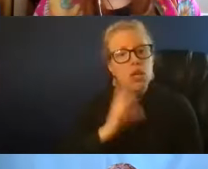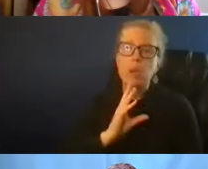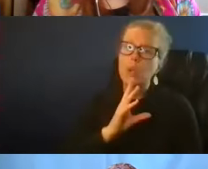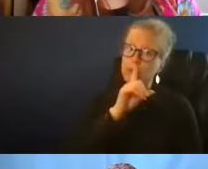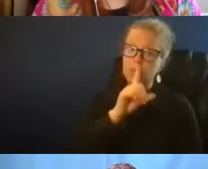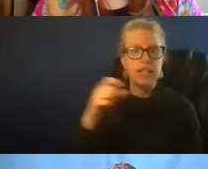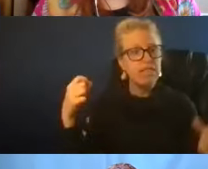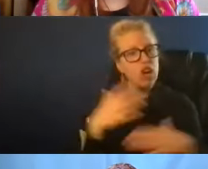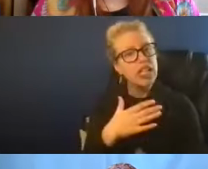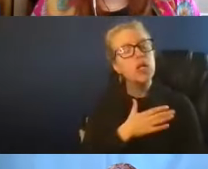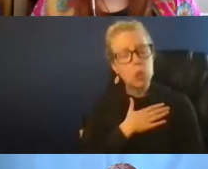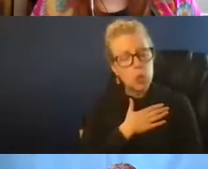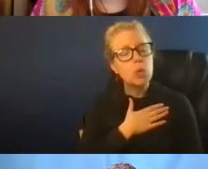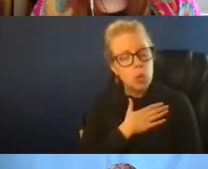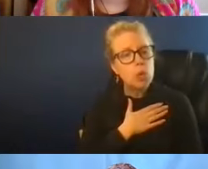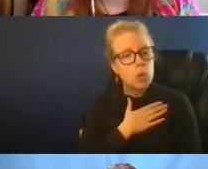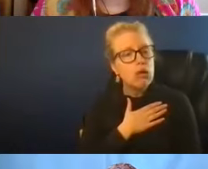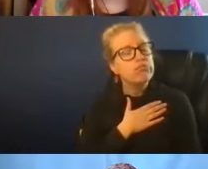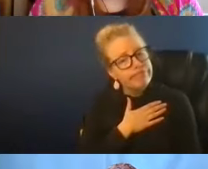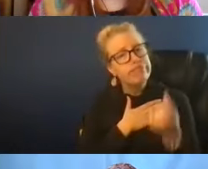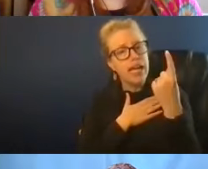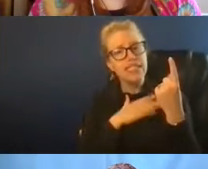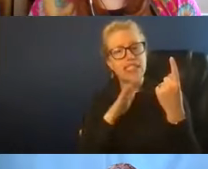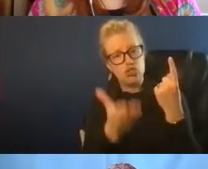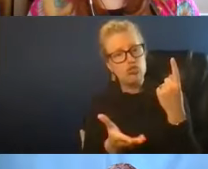frightening, and it makes sense that you're scared.